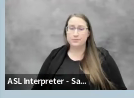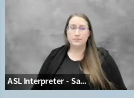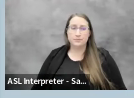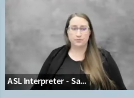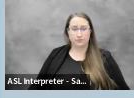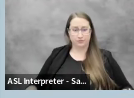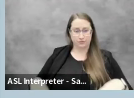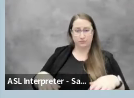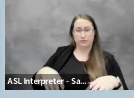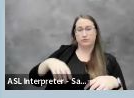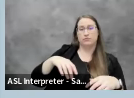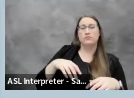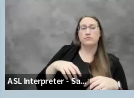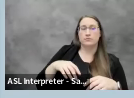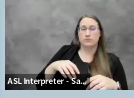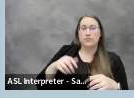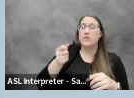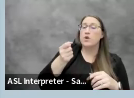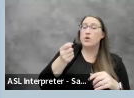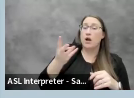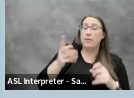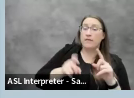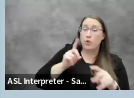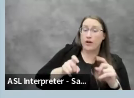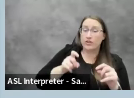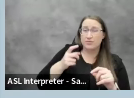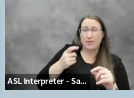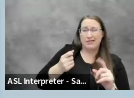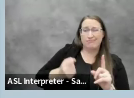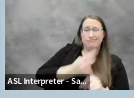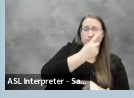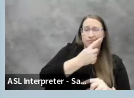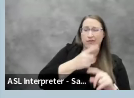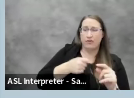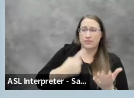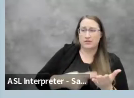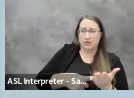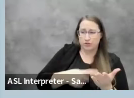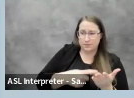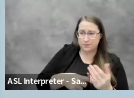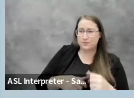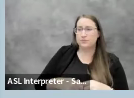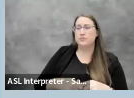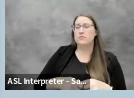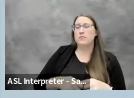Couple of questions here, which might be a little bit outside the scope of what we're talking about. Is a living trust